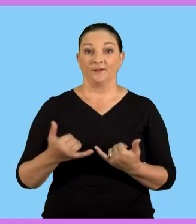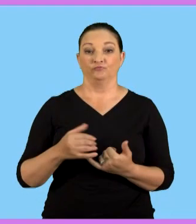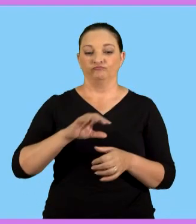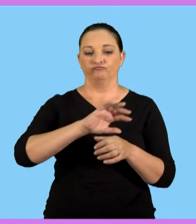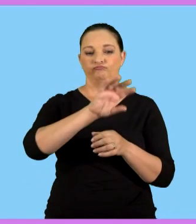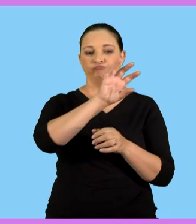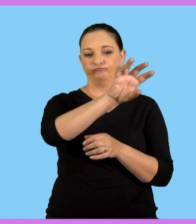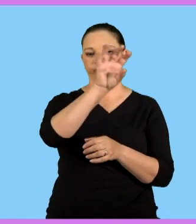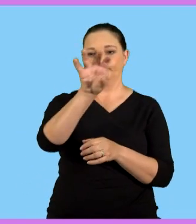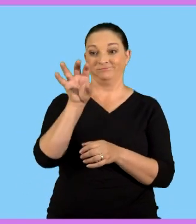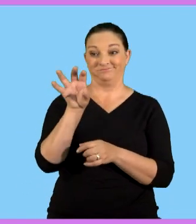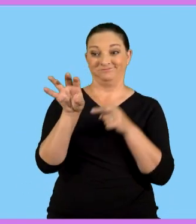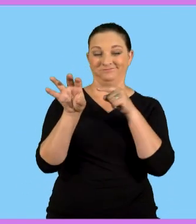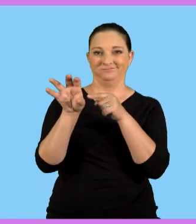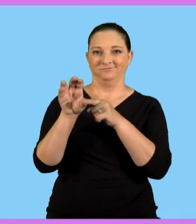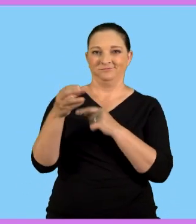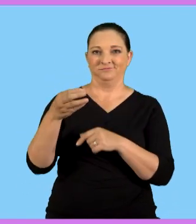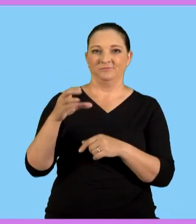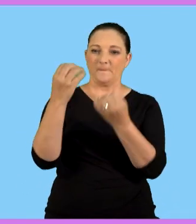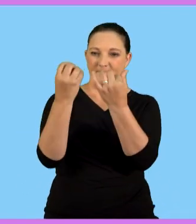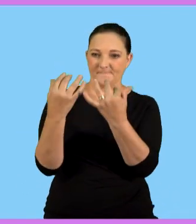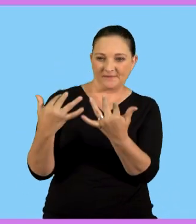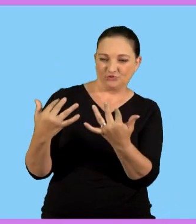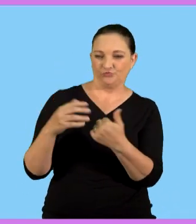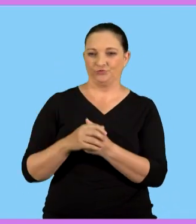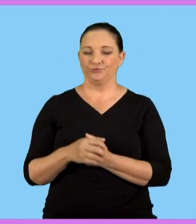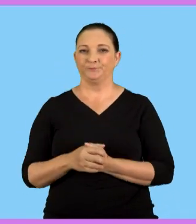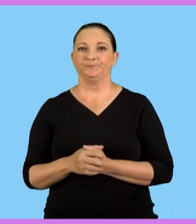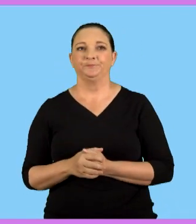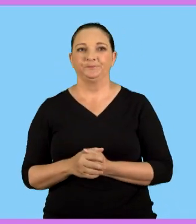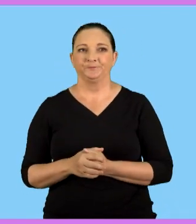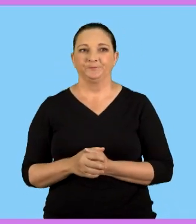Now we talk budgets. Let's see what that's all about.